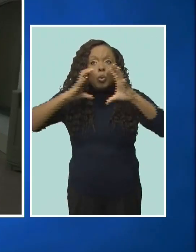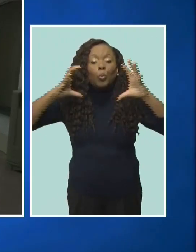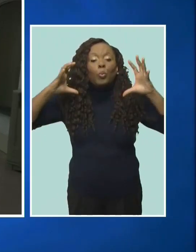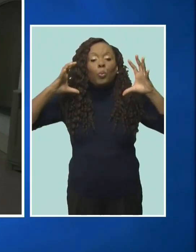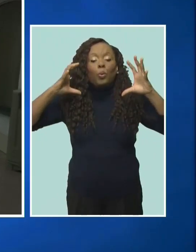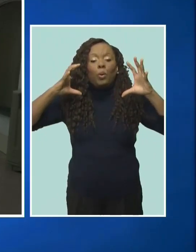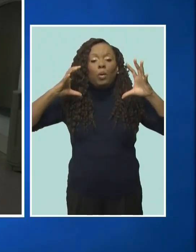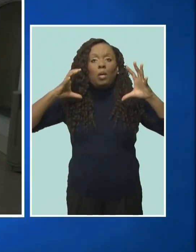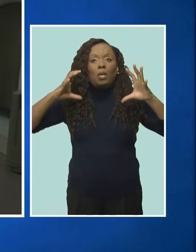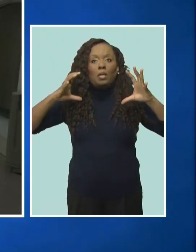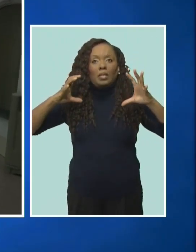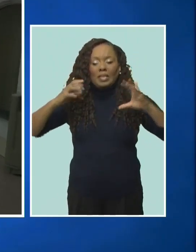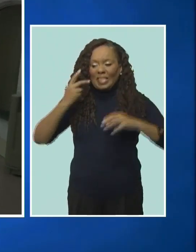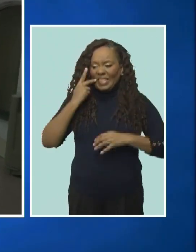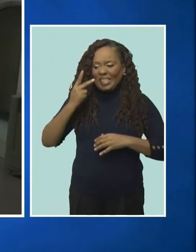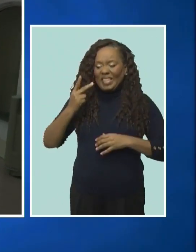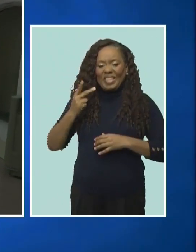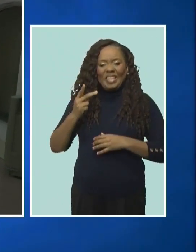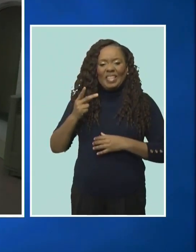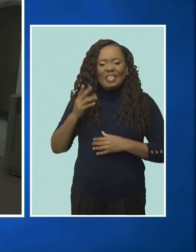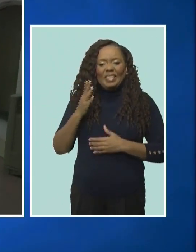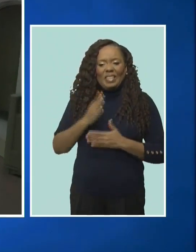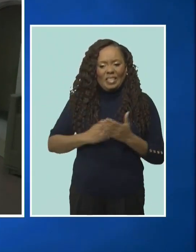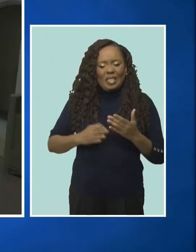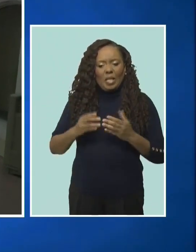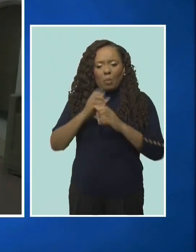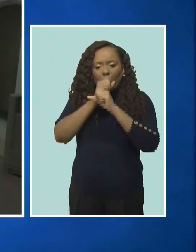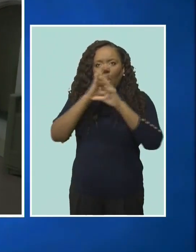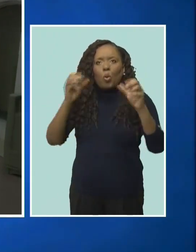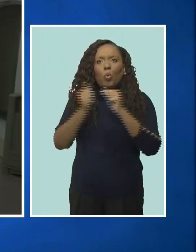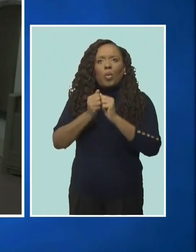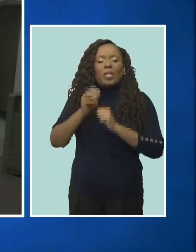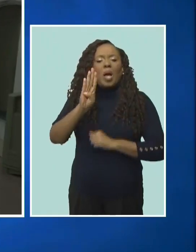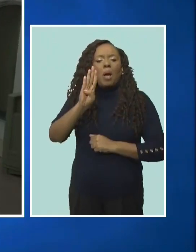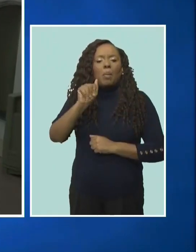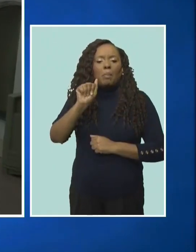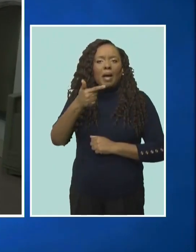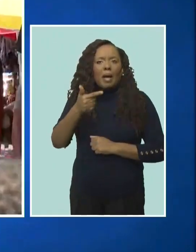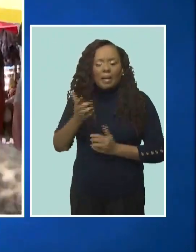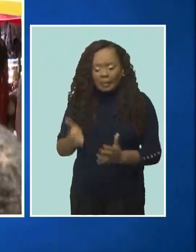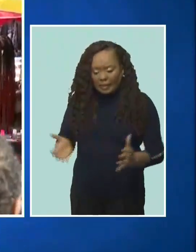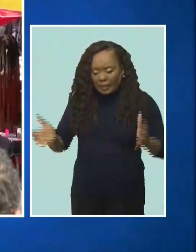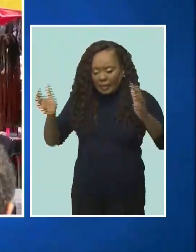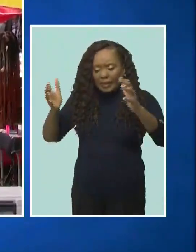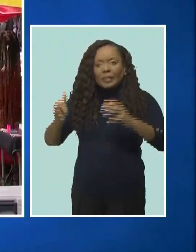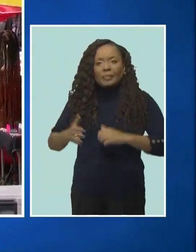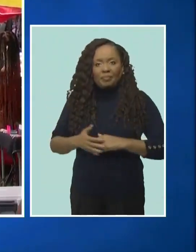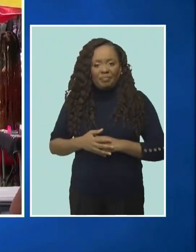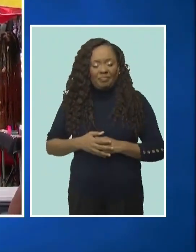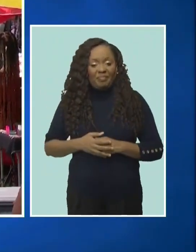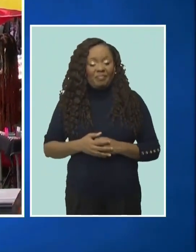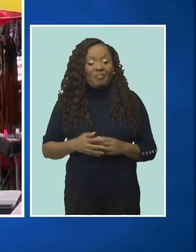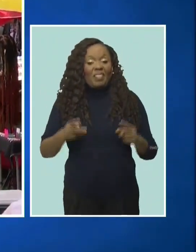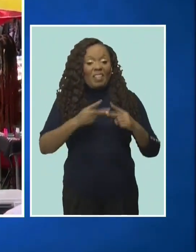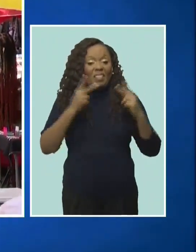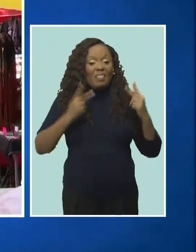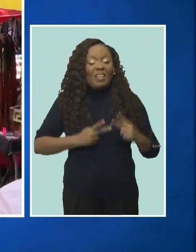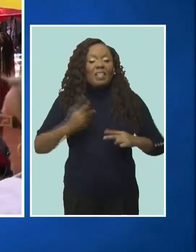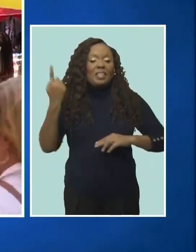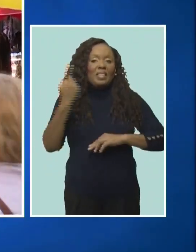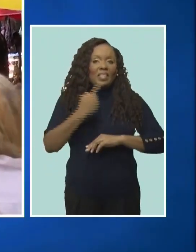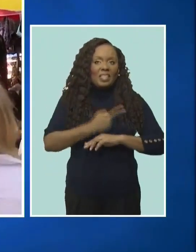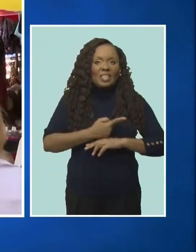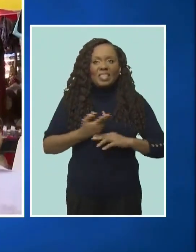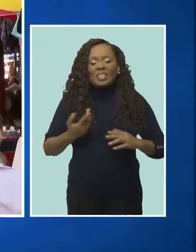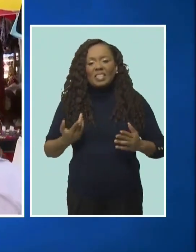ready. They're looking at the buys that are already finished and going to come back to get them. While the feeling that Valentine's Day is coming is